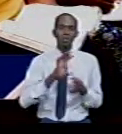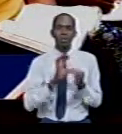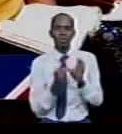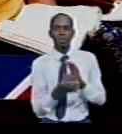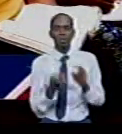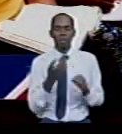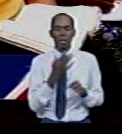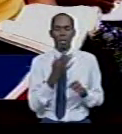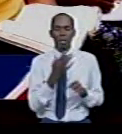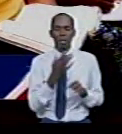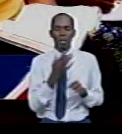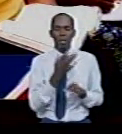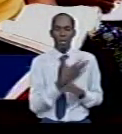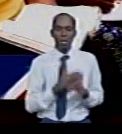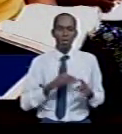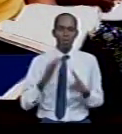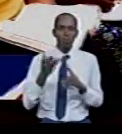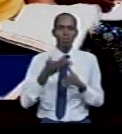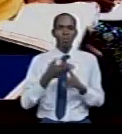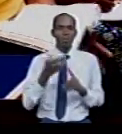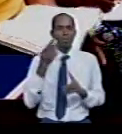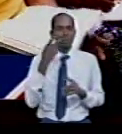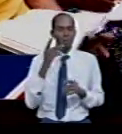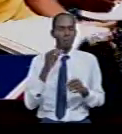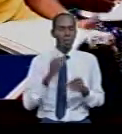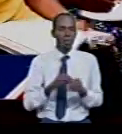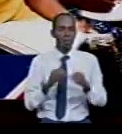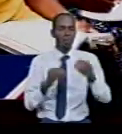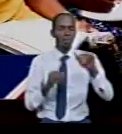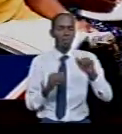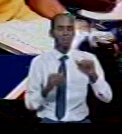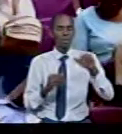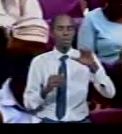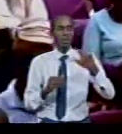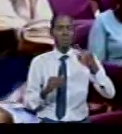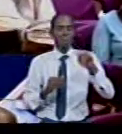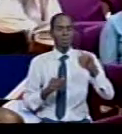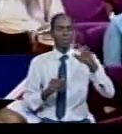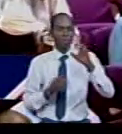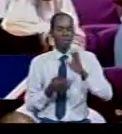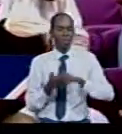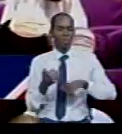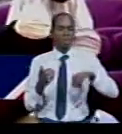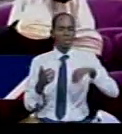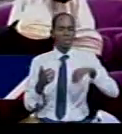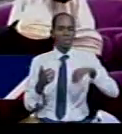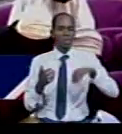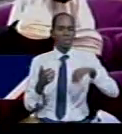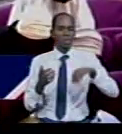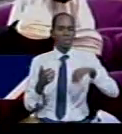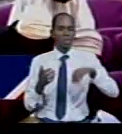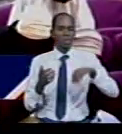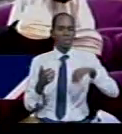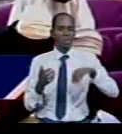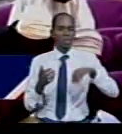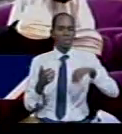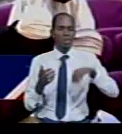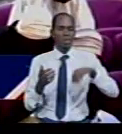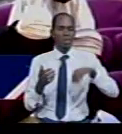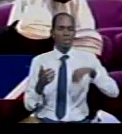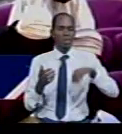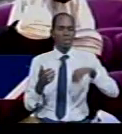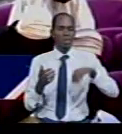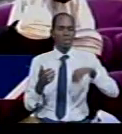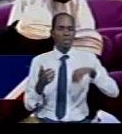We're coming to Acts of the Apostles, chapter 9, and we're reading from verse 20 and straight away.